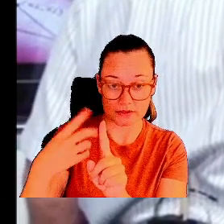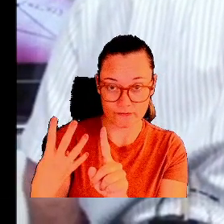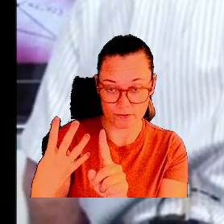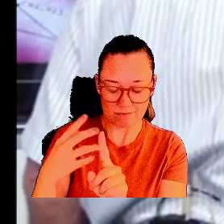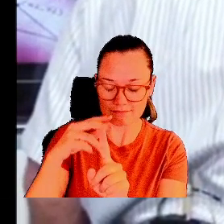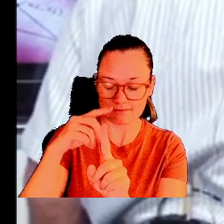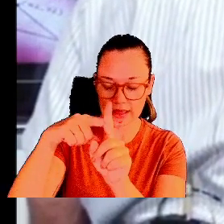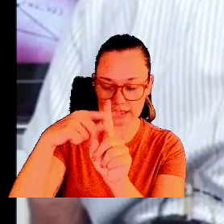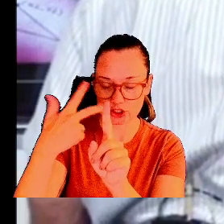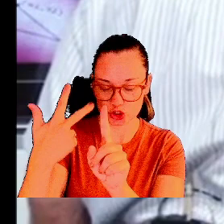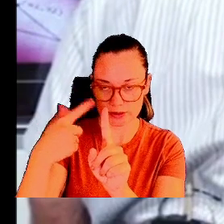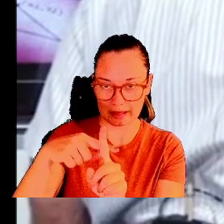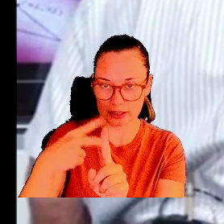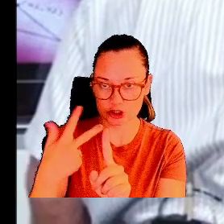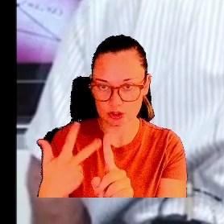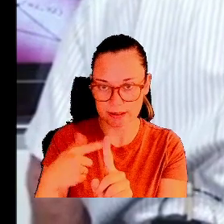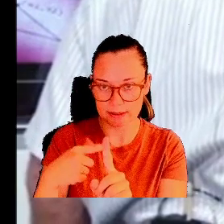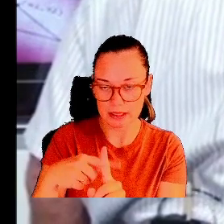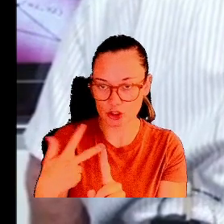So